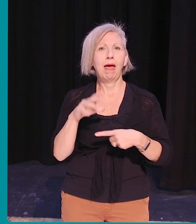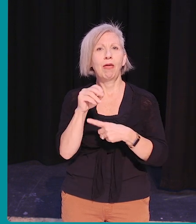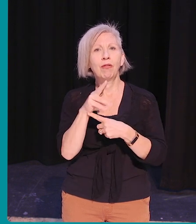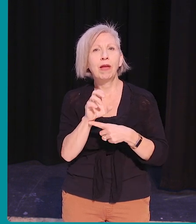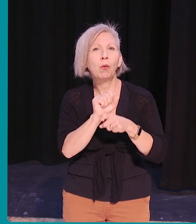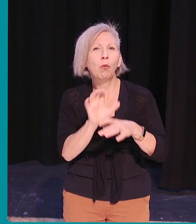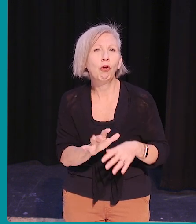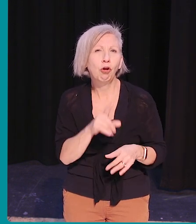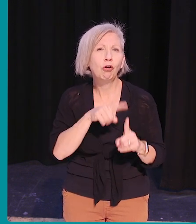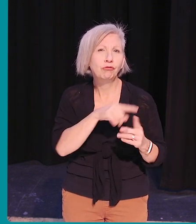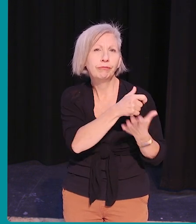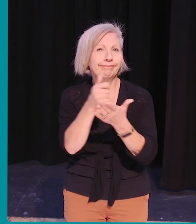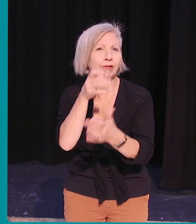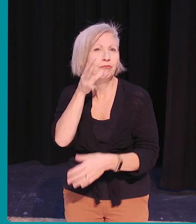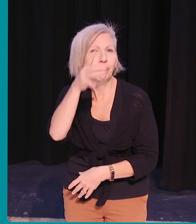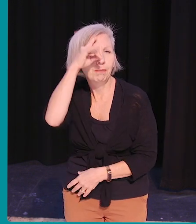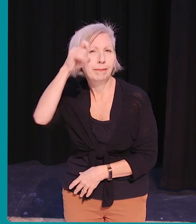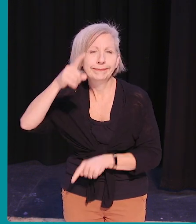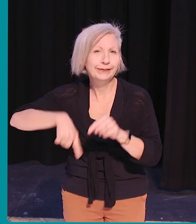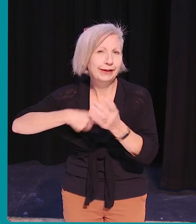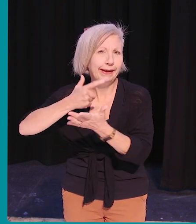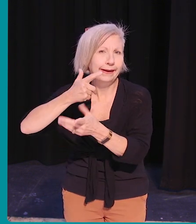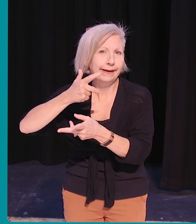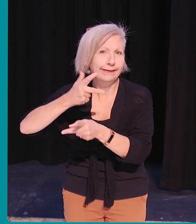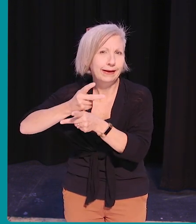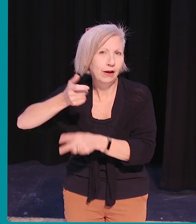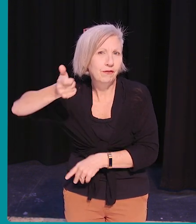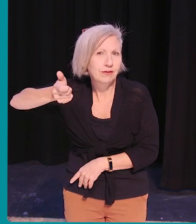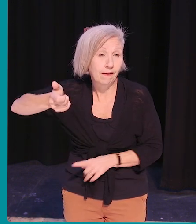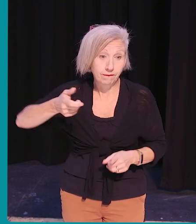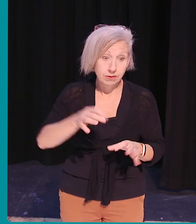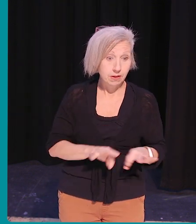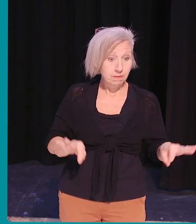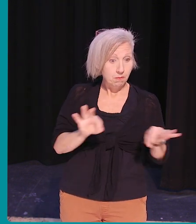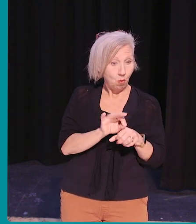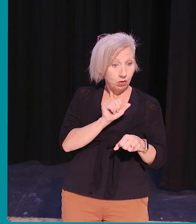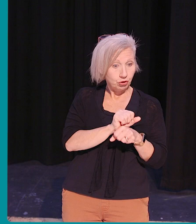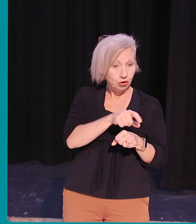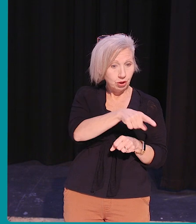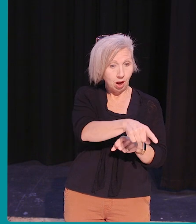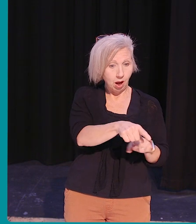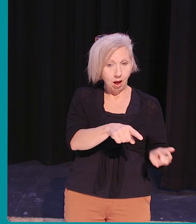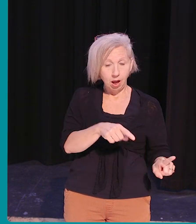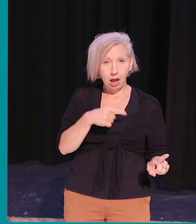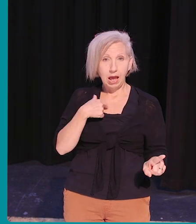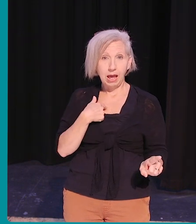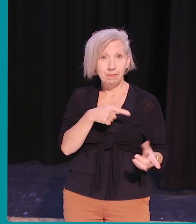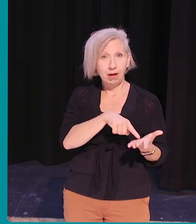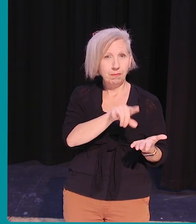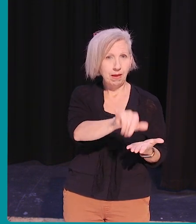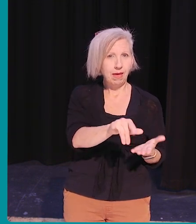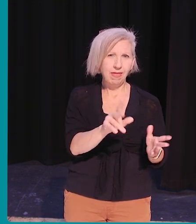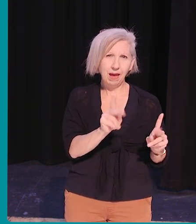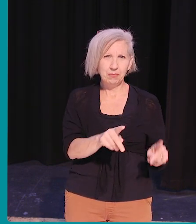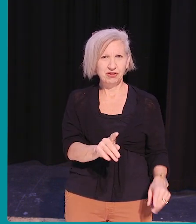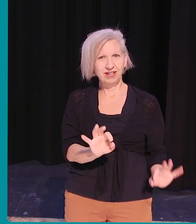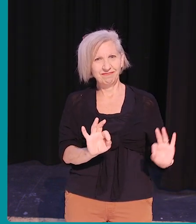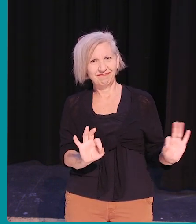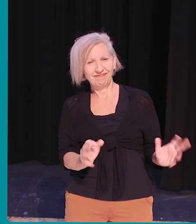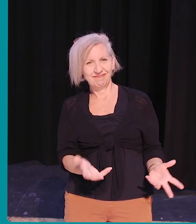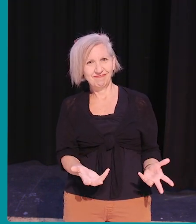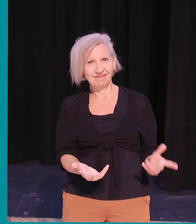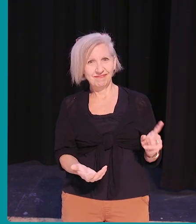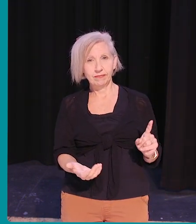grandma because she can't take care of herself, and it's really, really important, and we pay that person nothing, right? And so we see